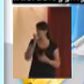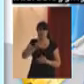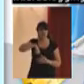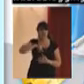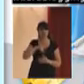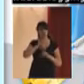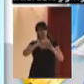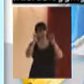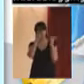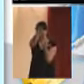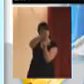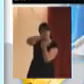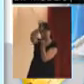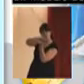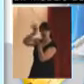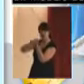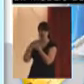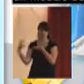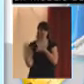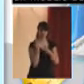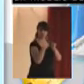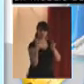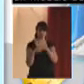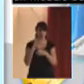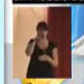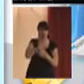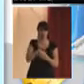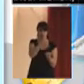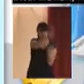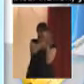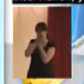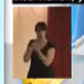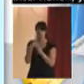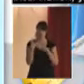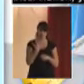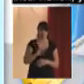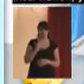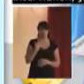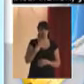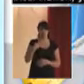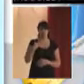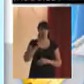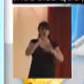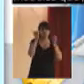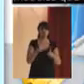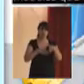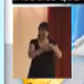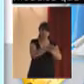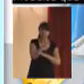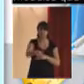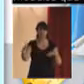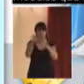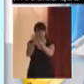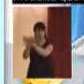And for this, we have compiled a model of all the components that are used, taking